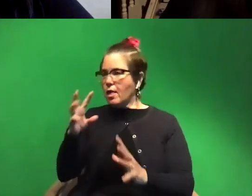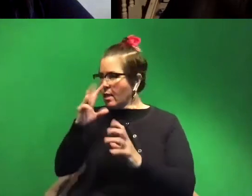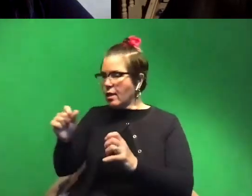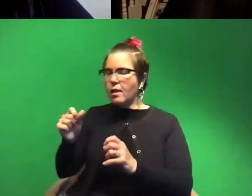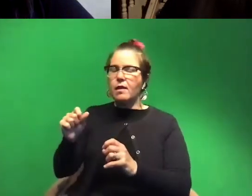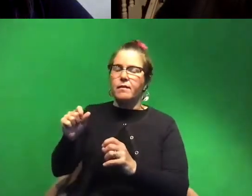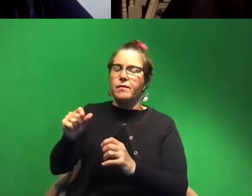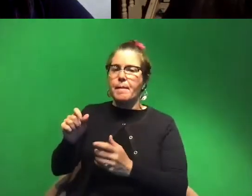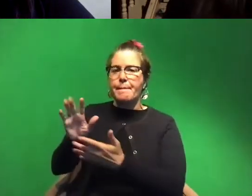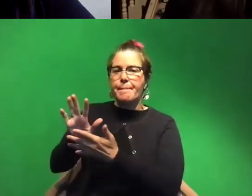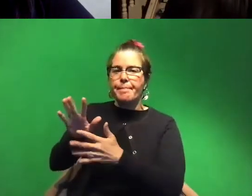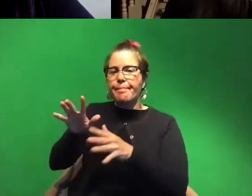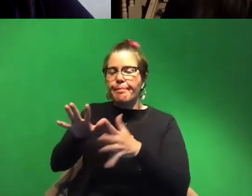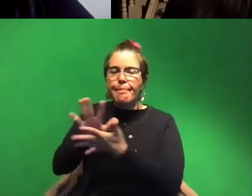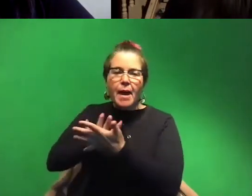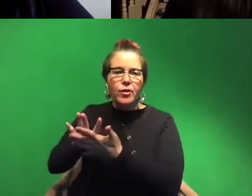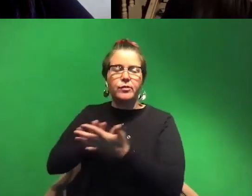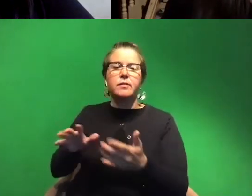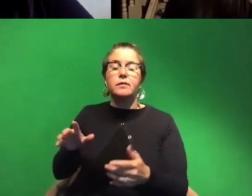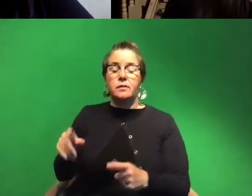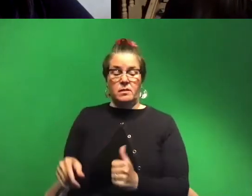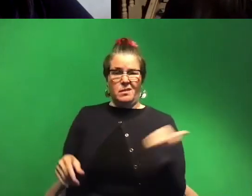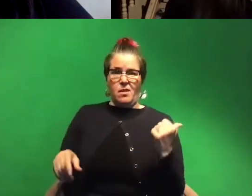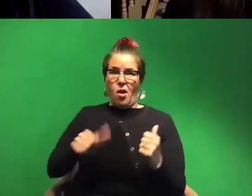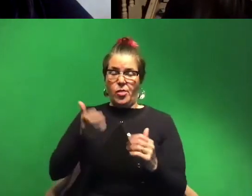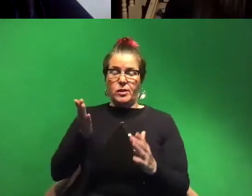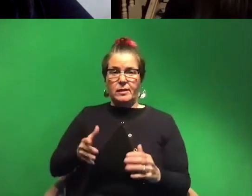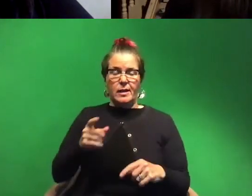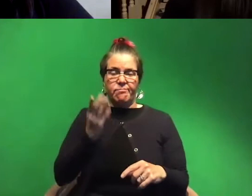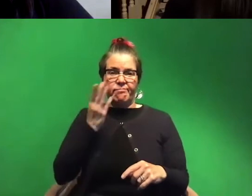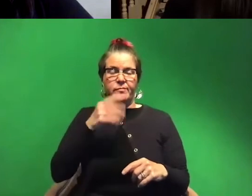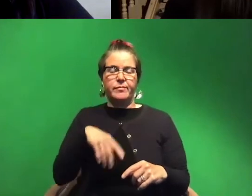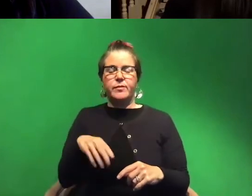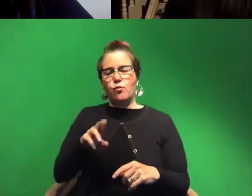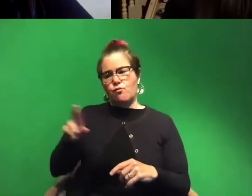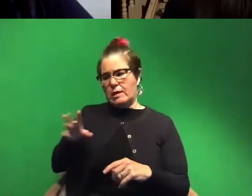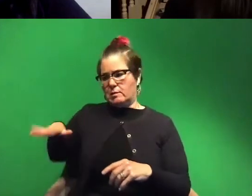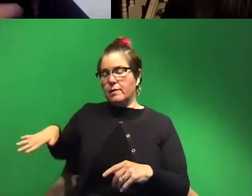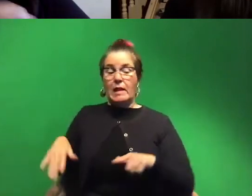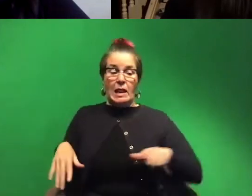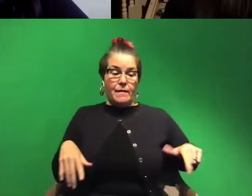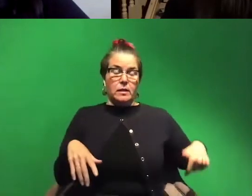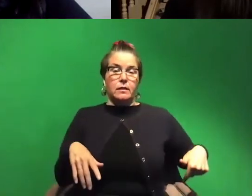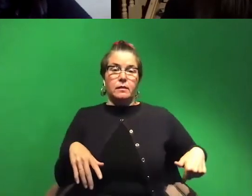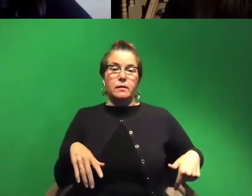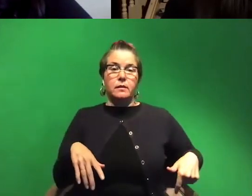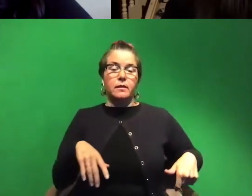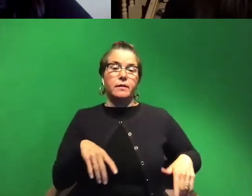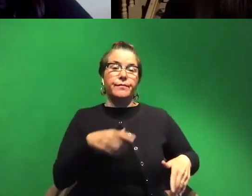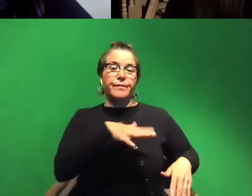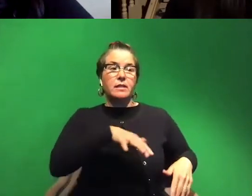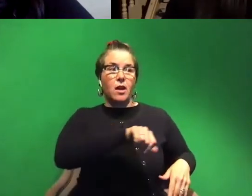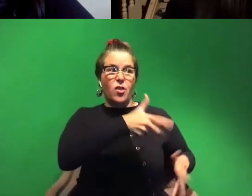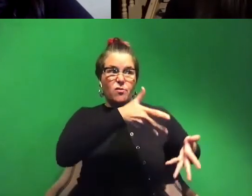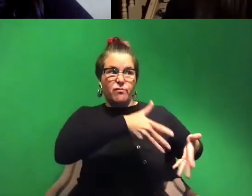cuttlefish patterns. The side away from her, so let's say the right side's facing him, if the left side is facing the other rest of the